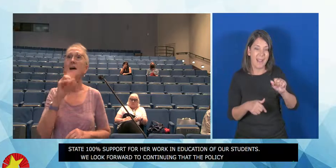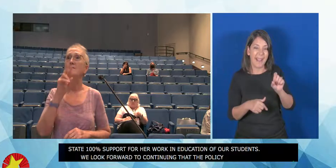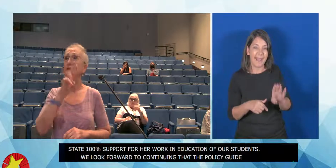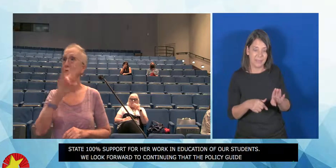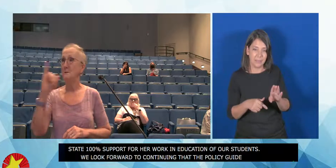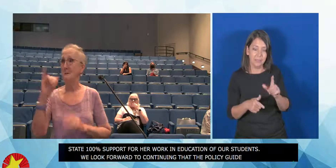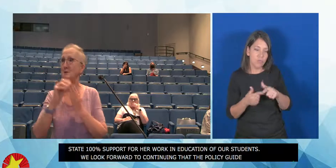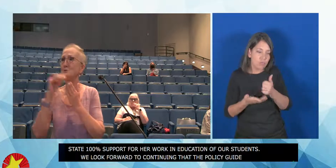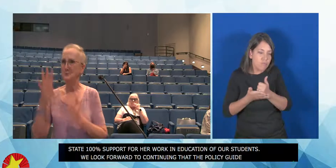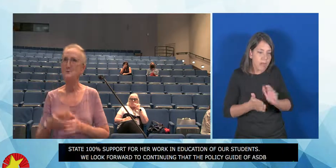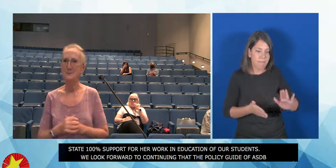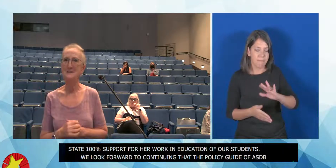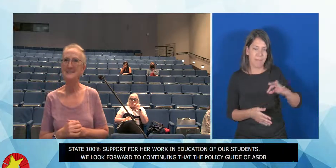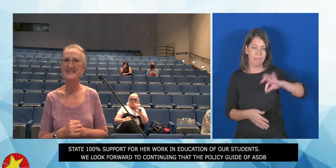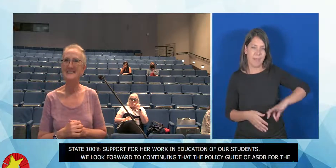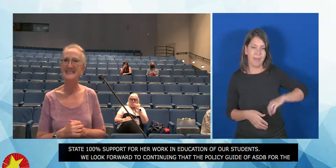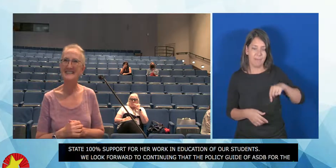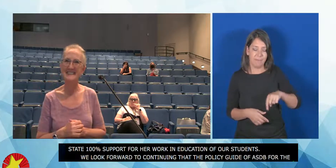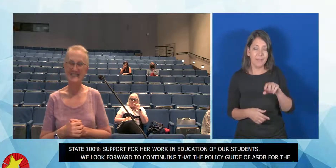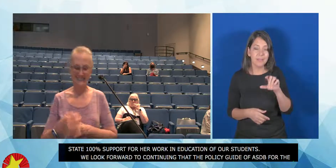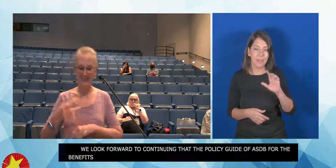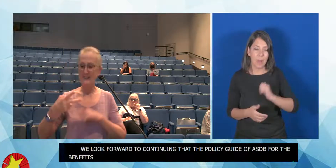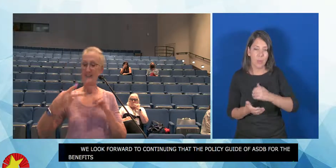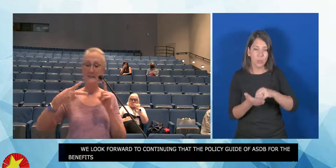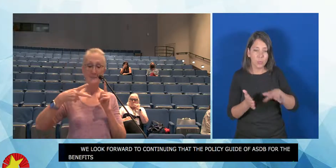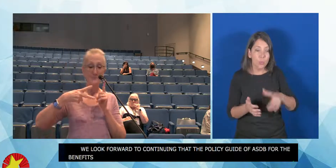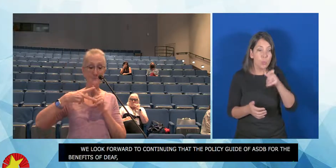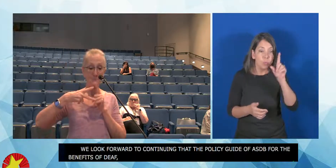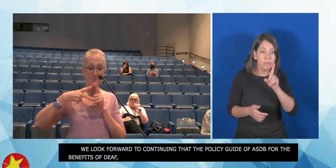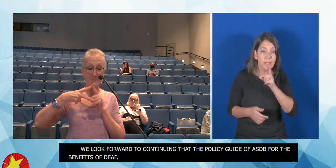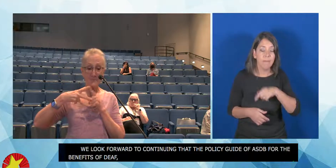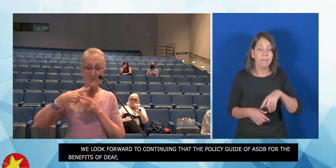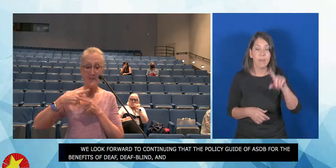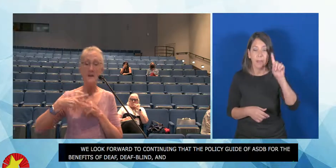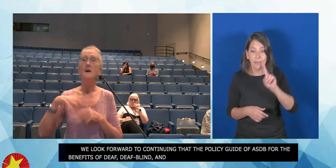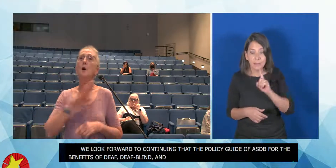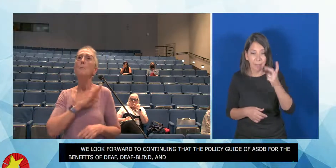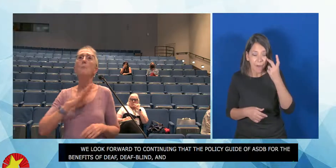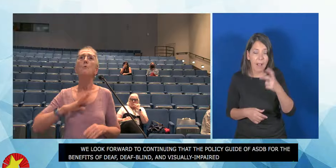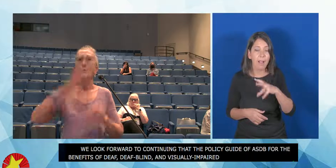deaf, deafblind, and visually impaired students.